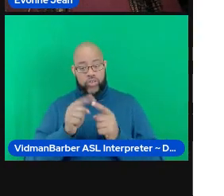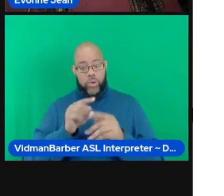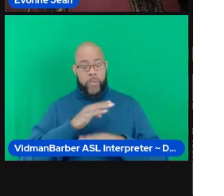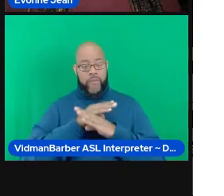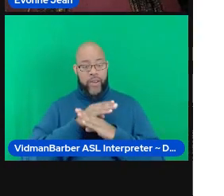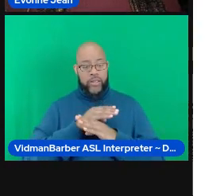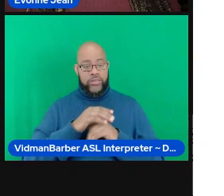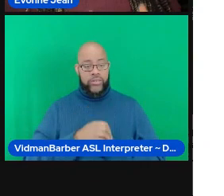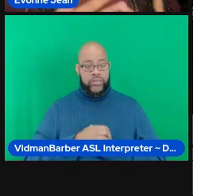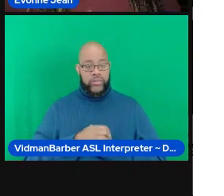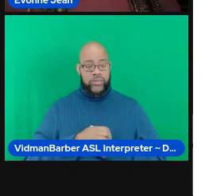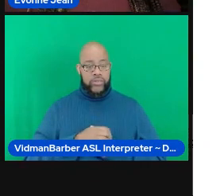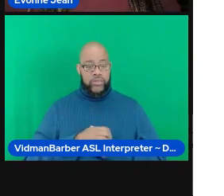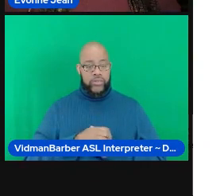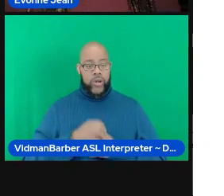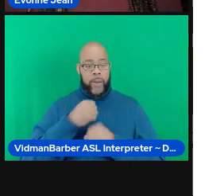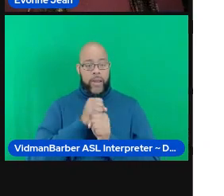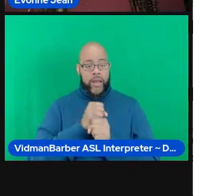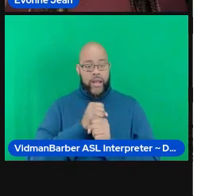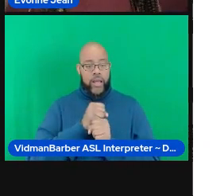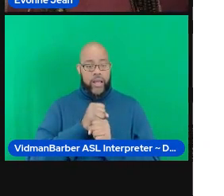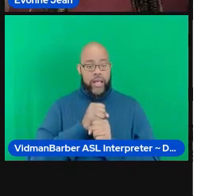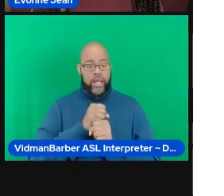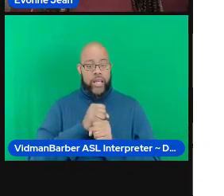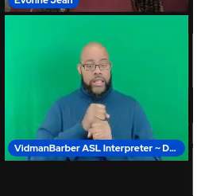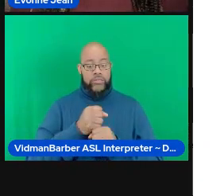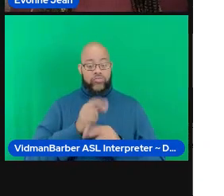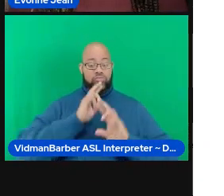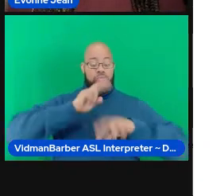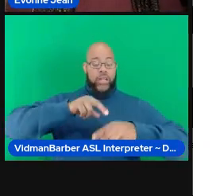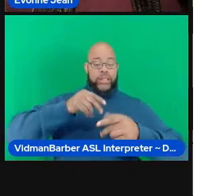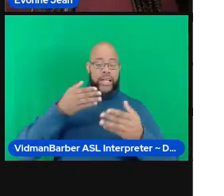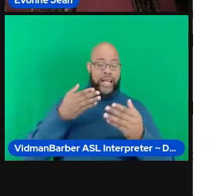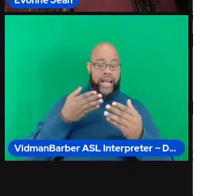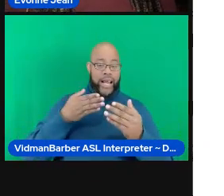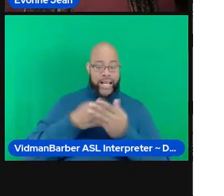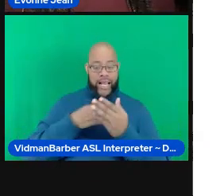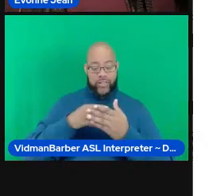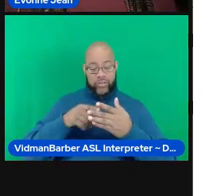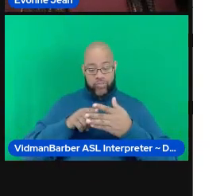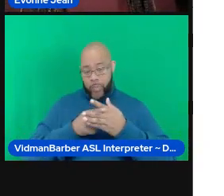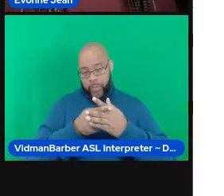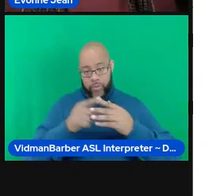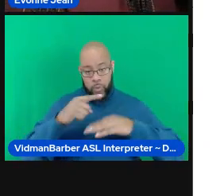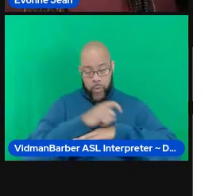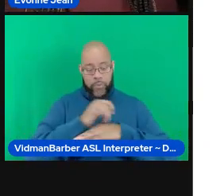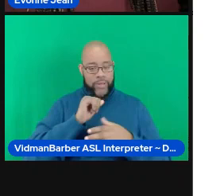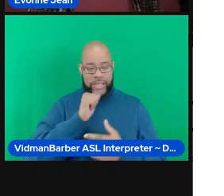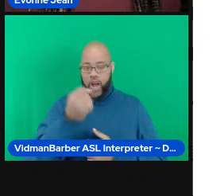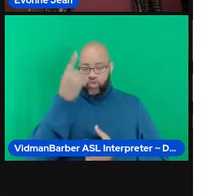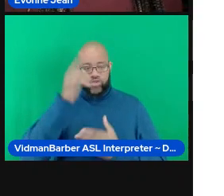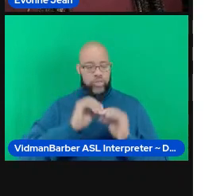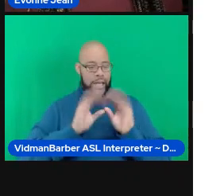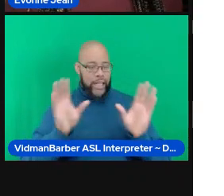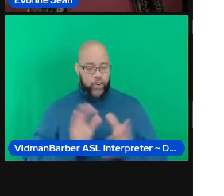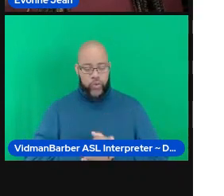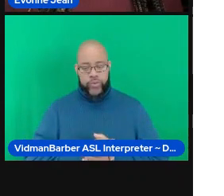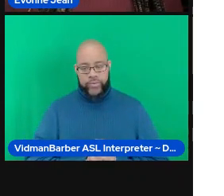or create acquired immune response against cutaneous helminth infection is poorly understood.